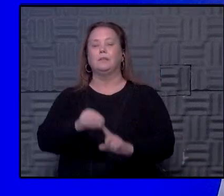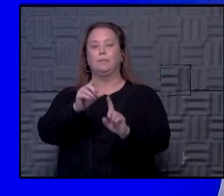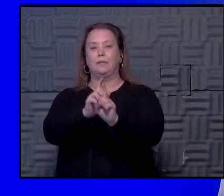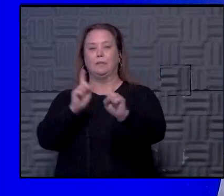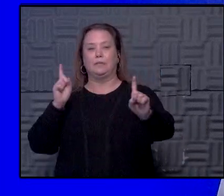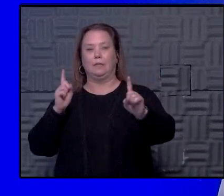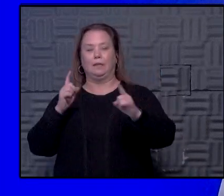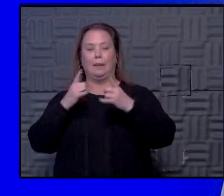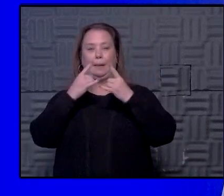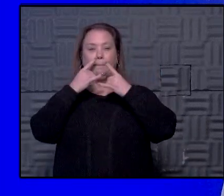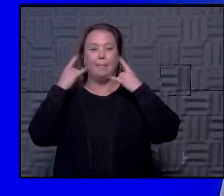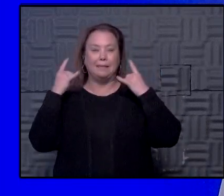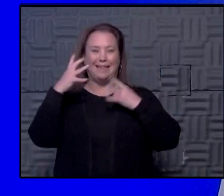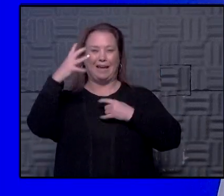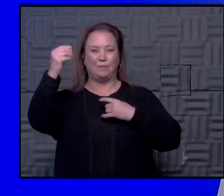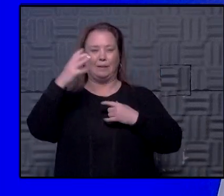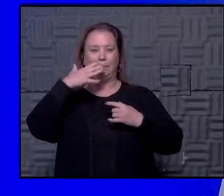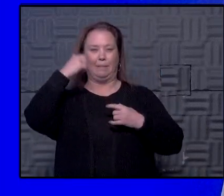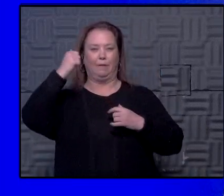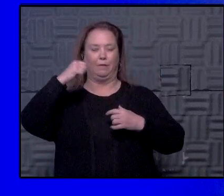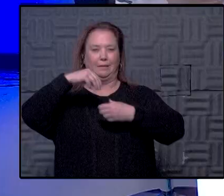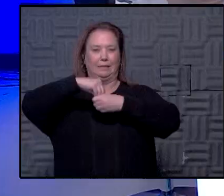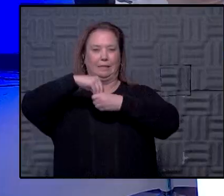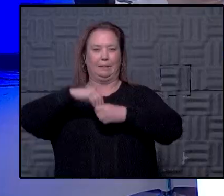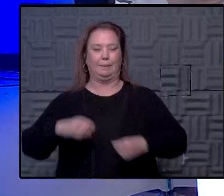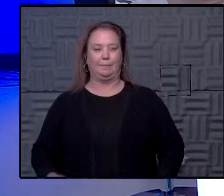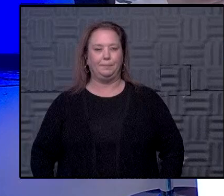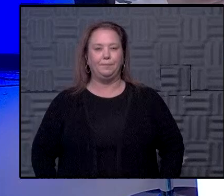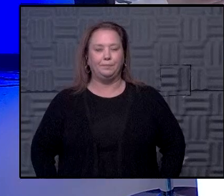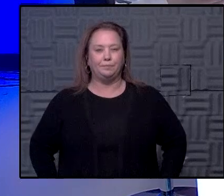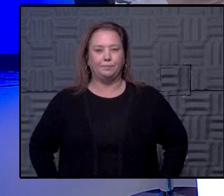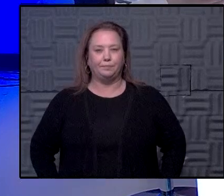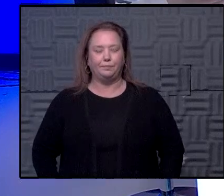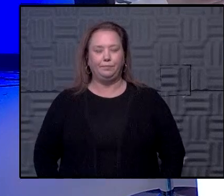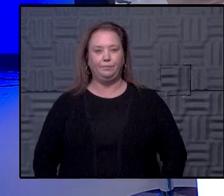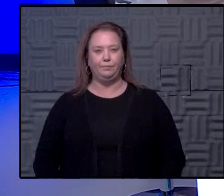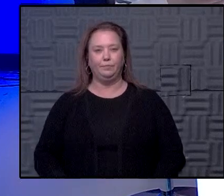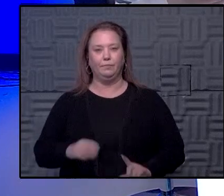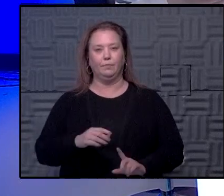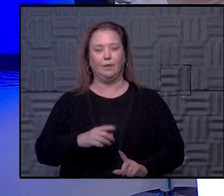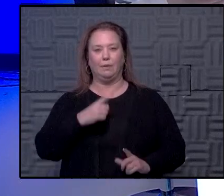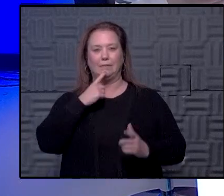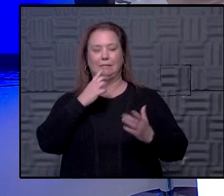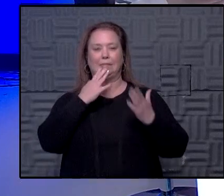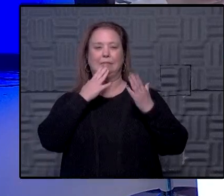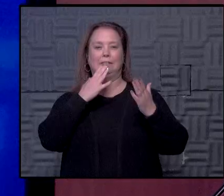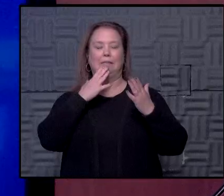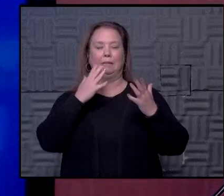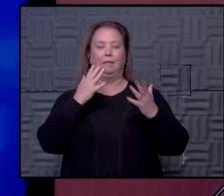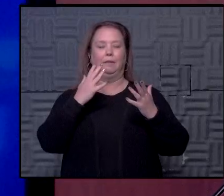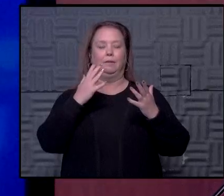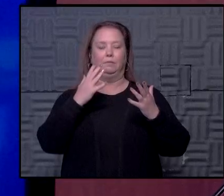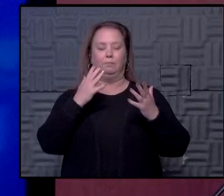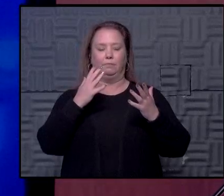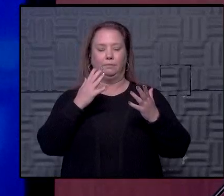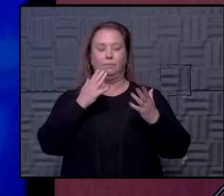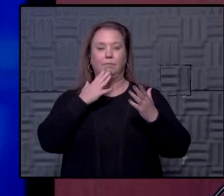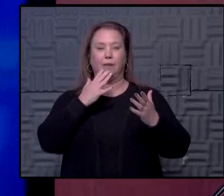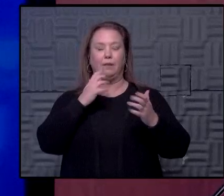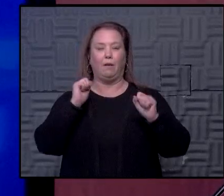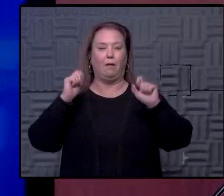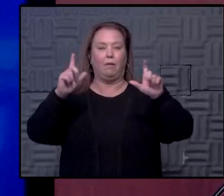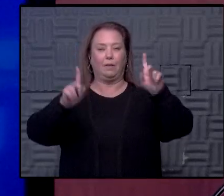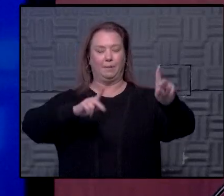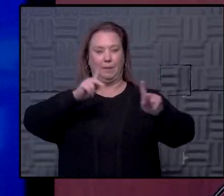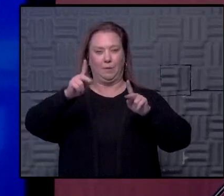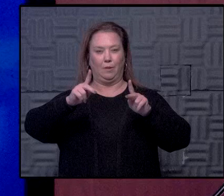the masking. Certainly outside is better than indoors. I want to say a special thank you to everybody who participated